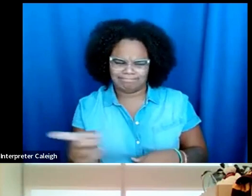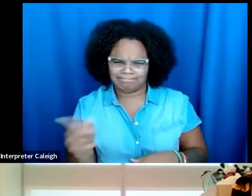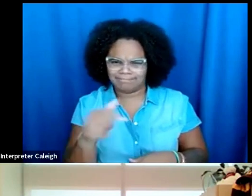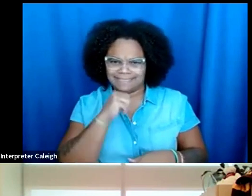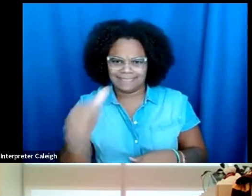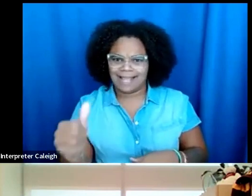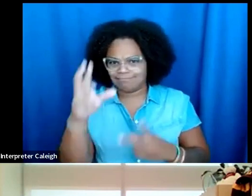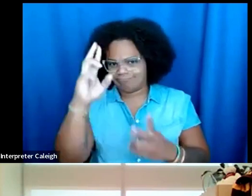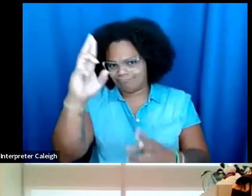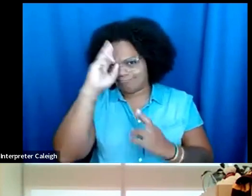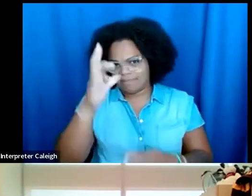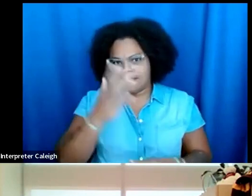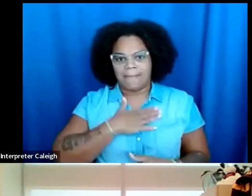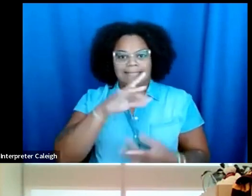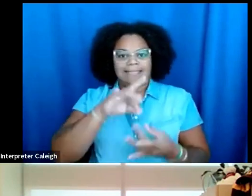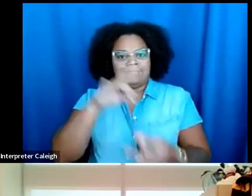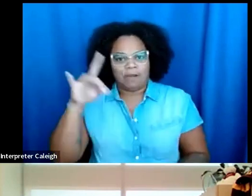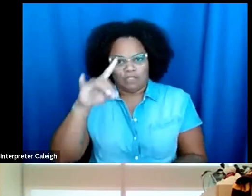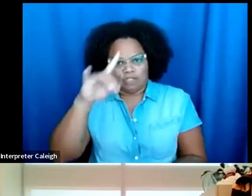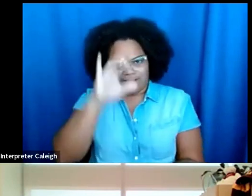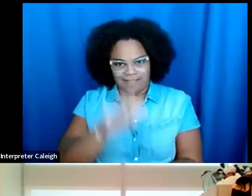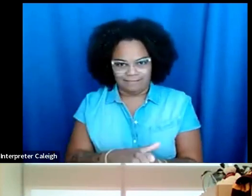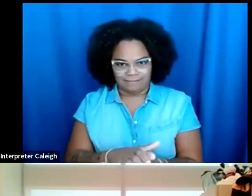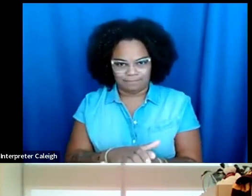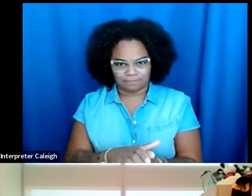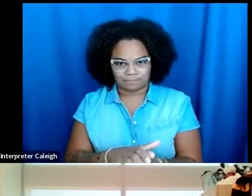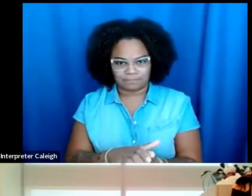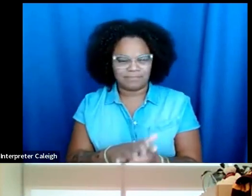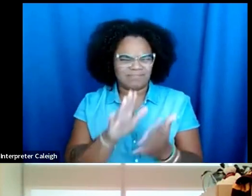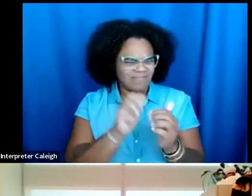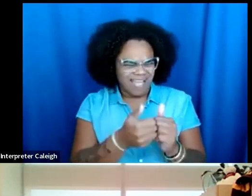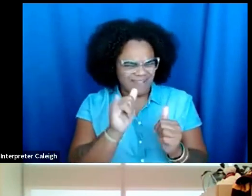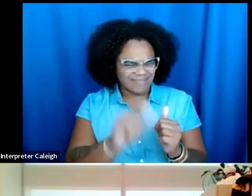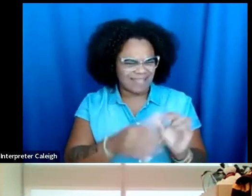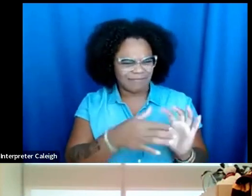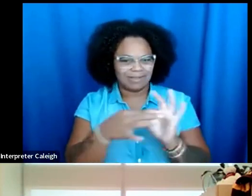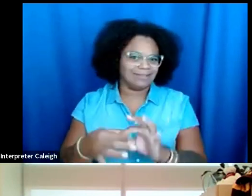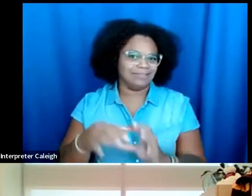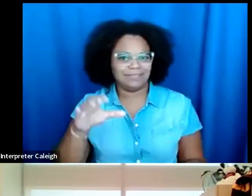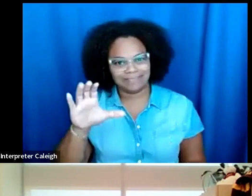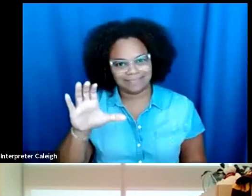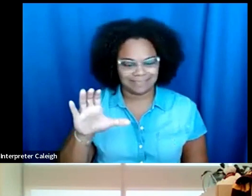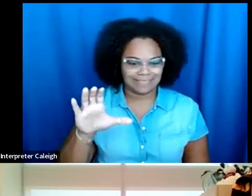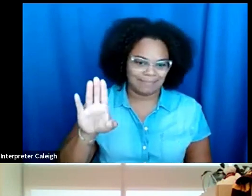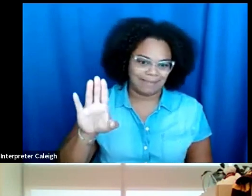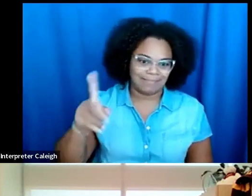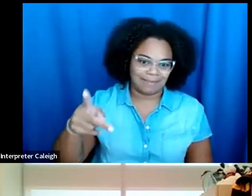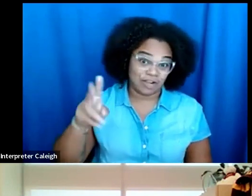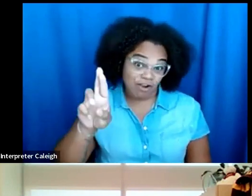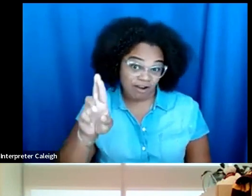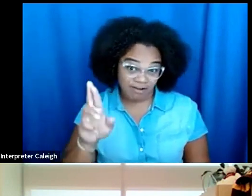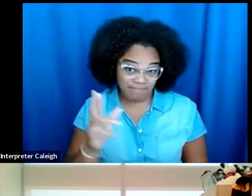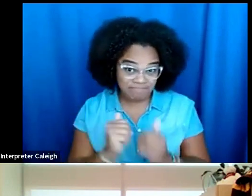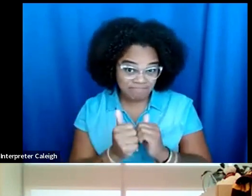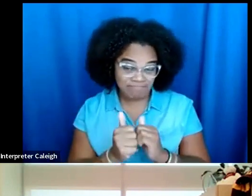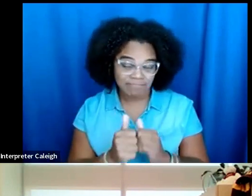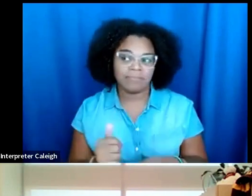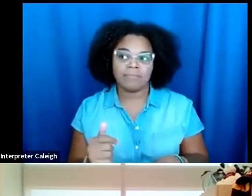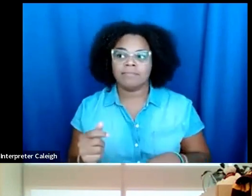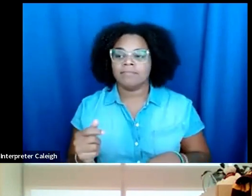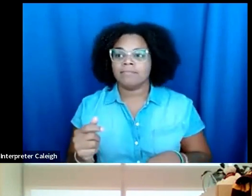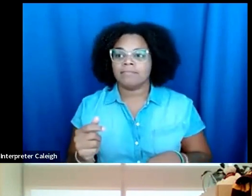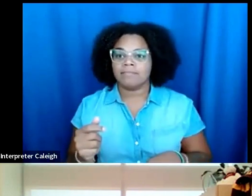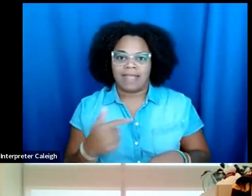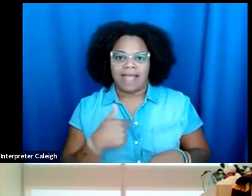into account. And so how this relates to CBPR is, you know, I really just felt like the system